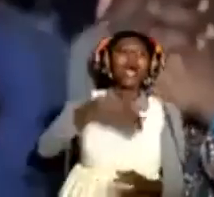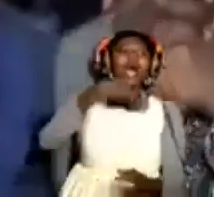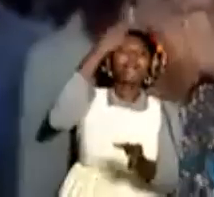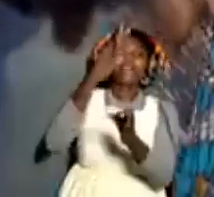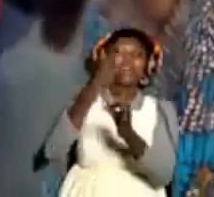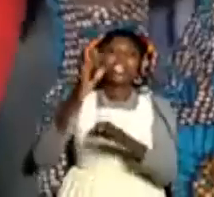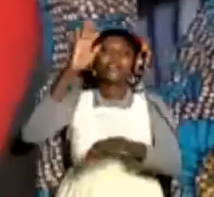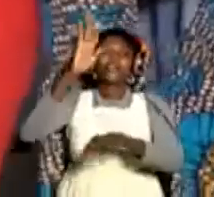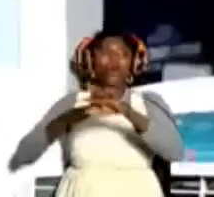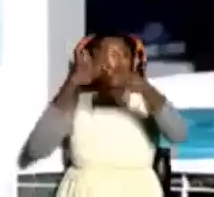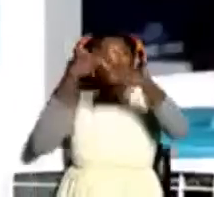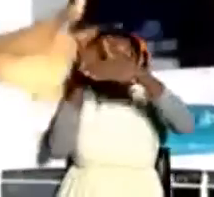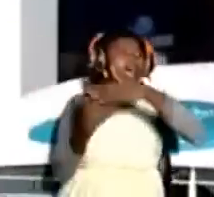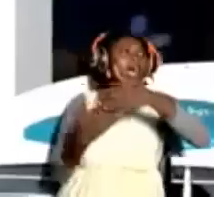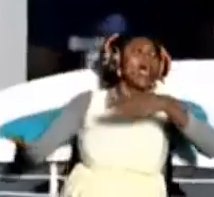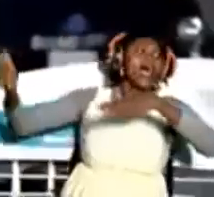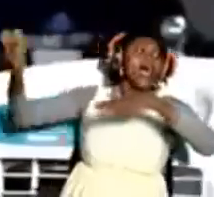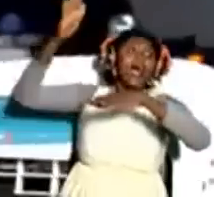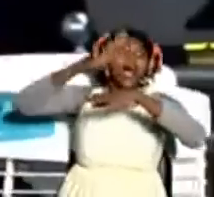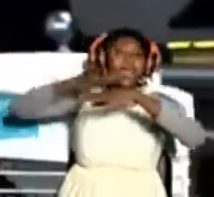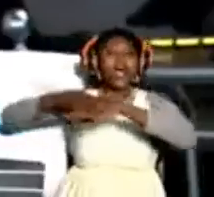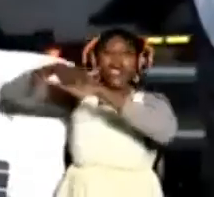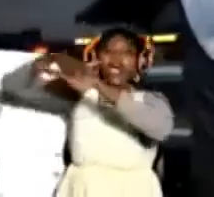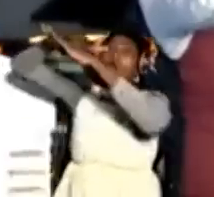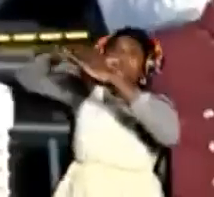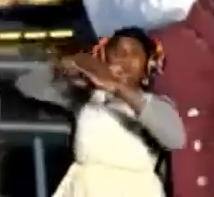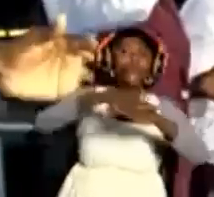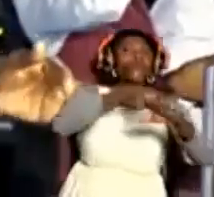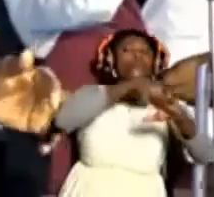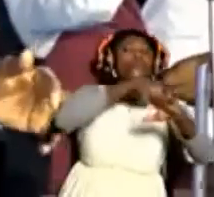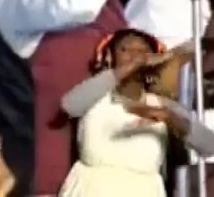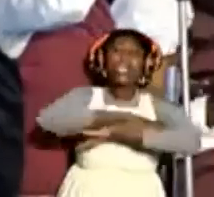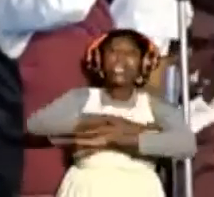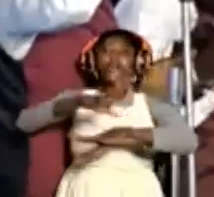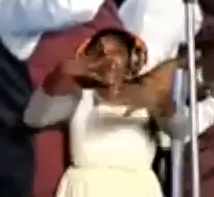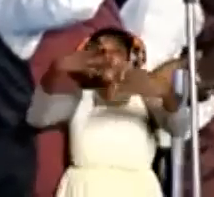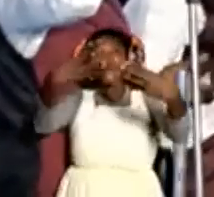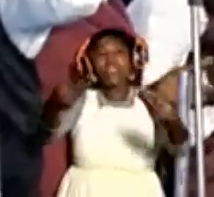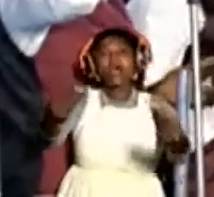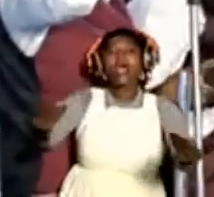Kara Masaya. Marubo Sende Yerebo Samba.